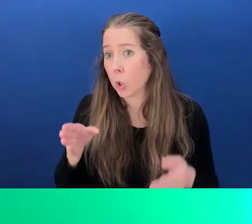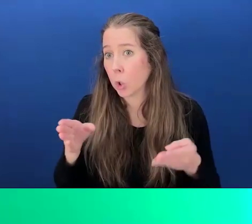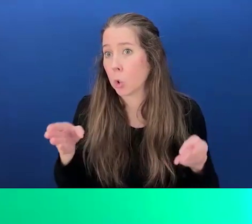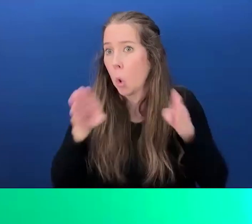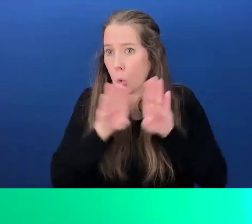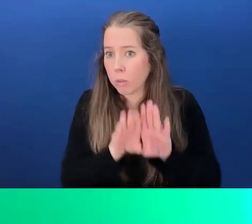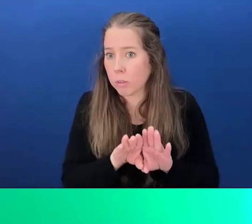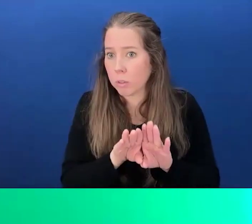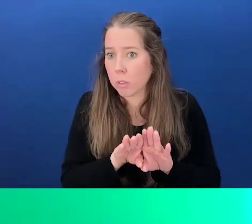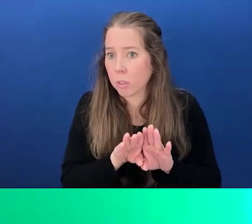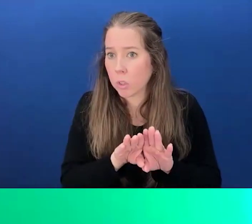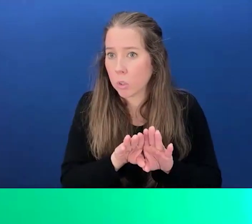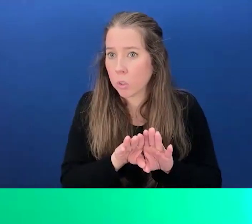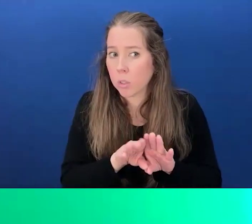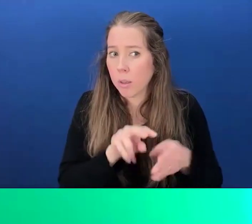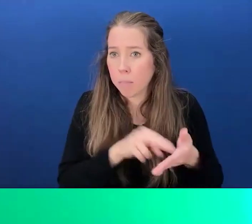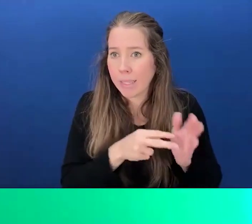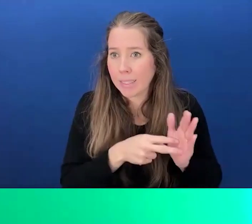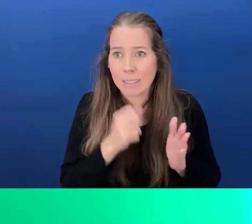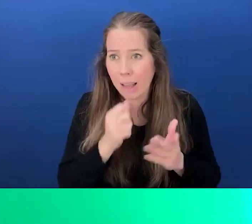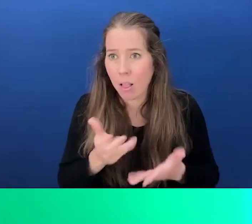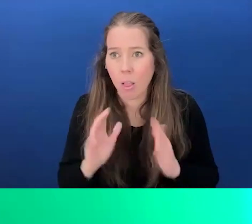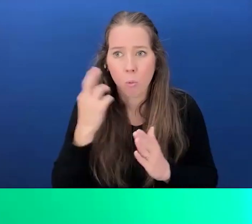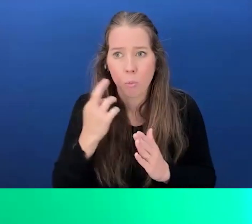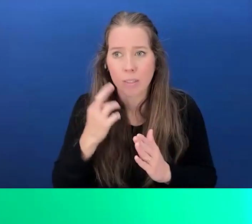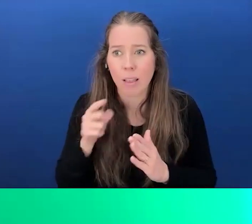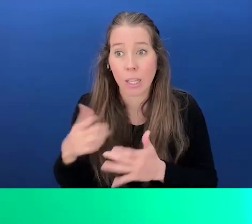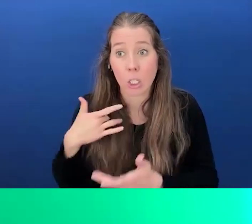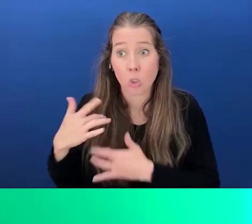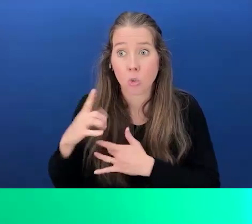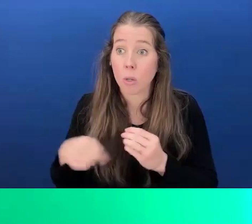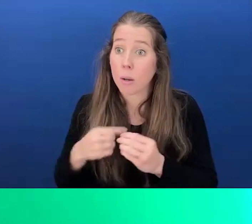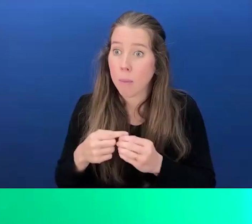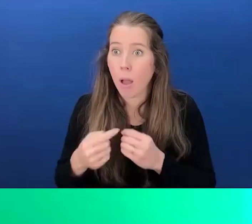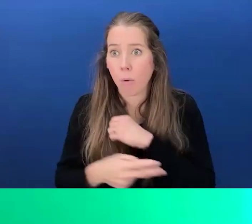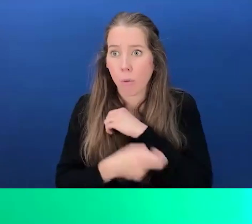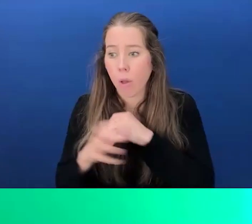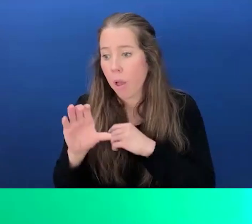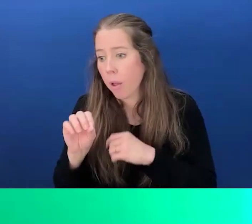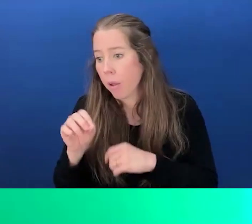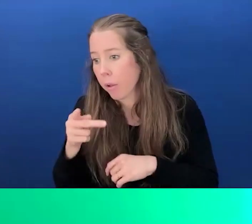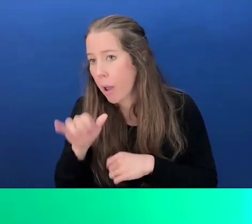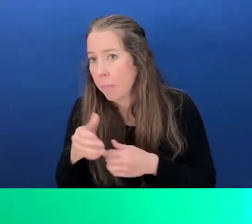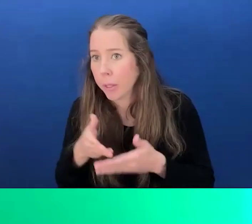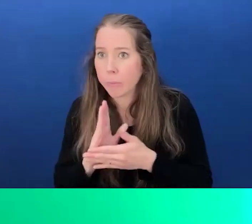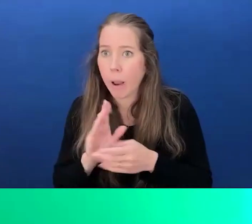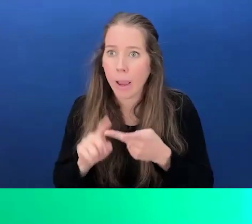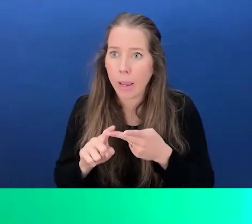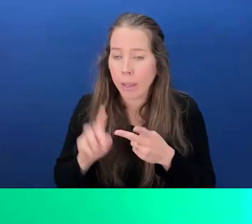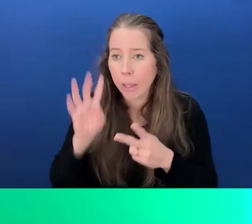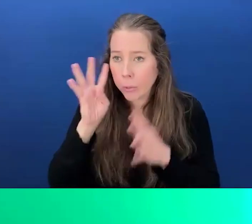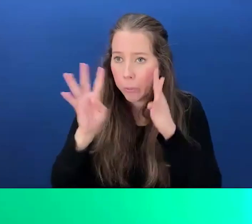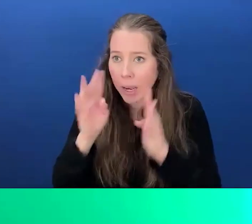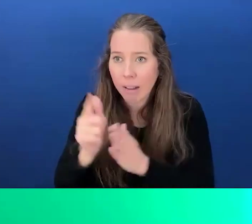do things to not allow them to do it because of the concern about copyright, creative law. I mean, there's a lot of concerns about that. But